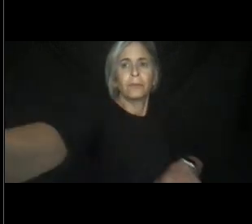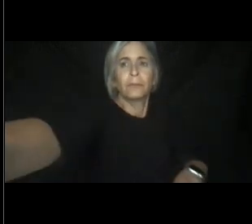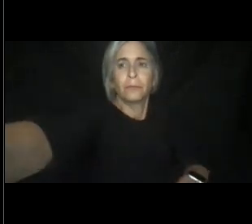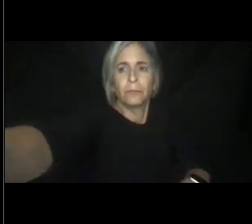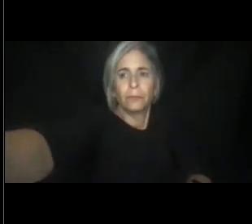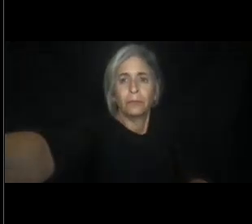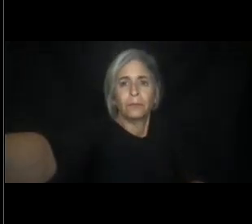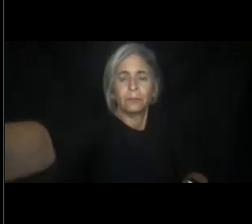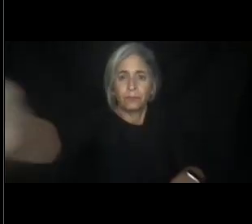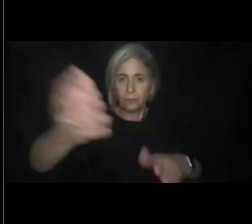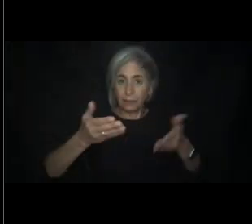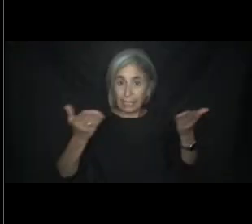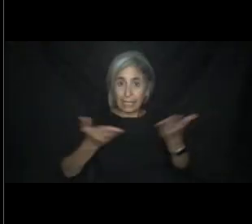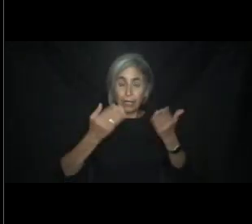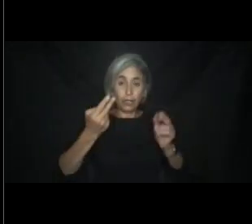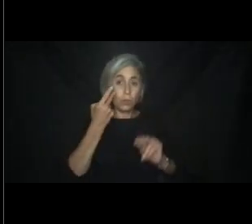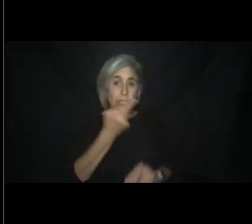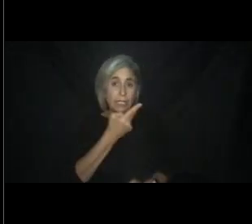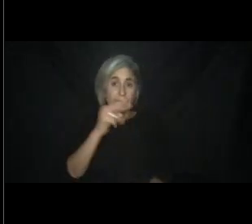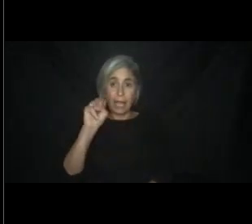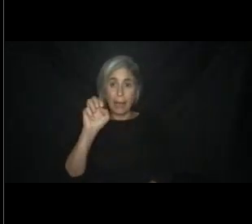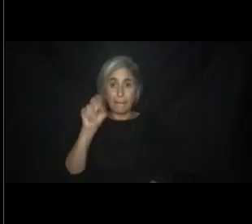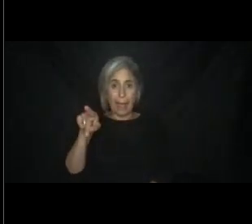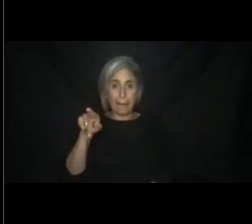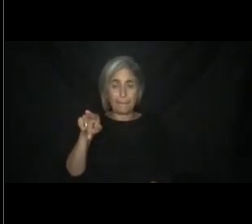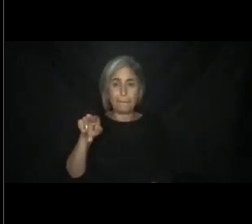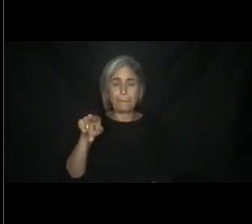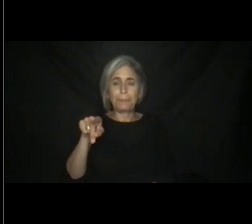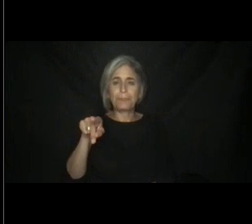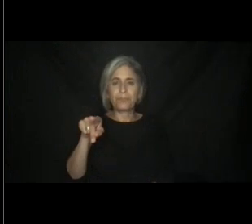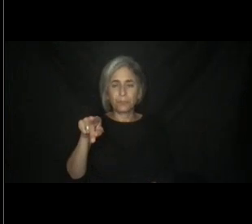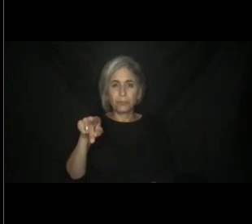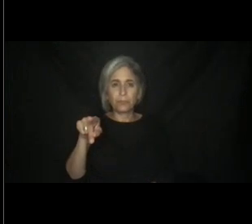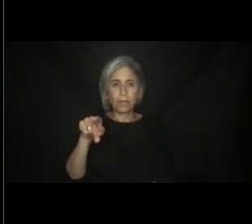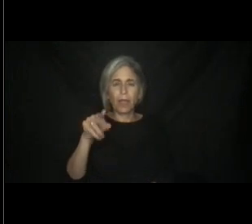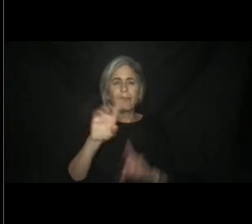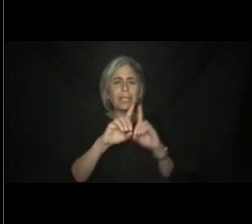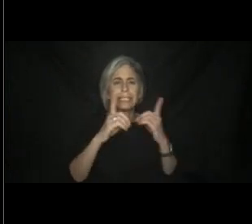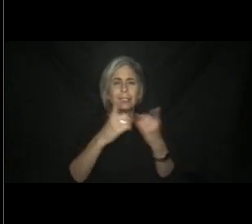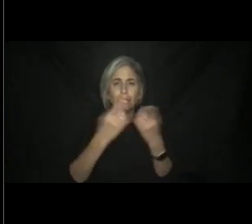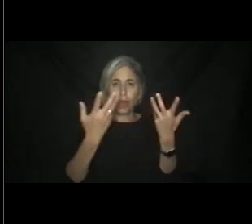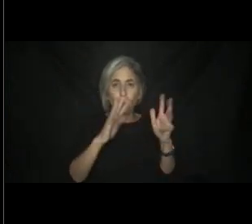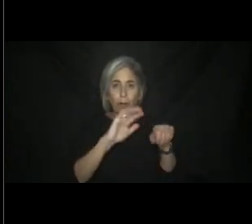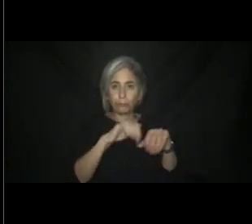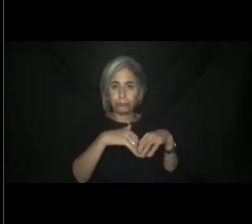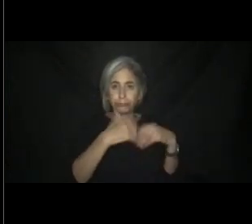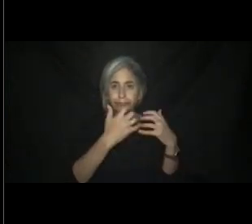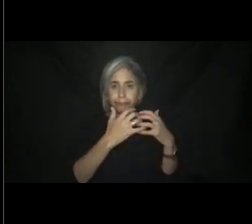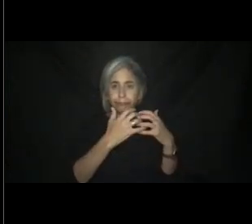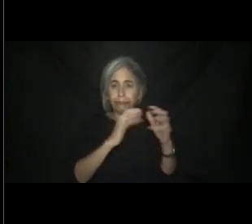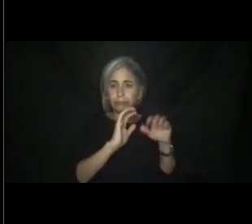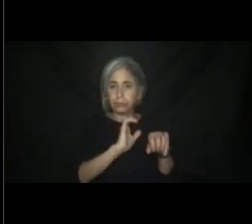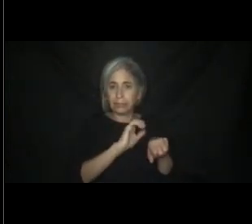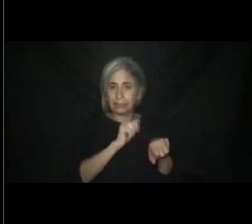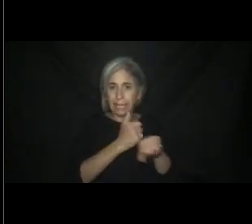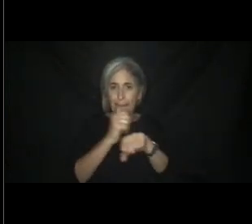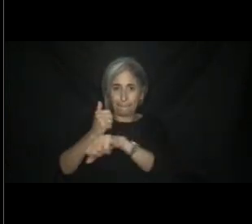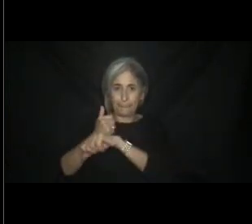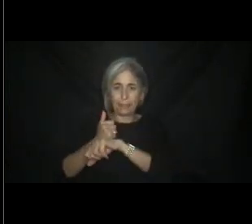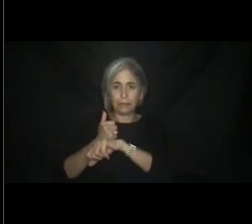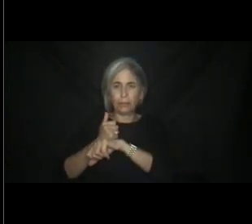So here we see a map of the existing districts of Boynton Beach. Of course, you're all